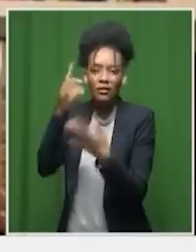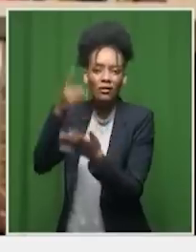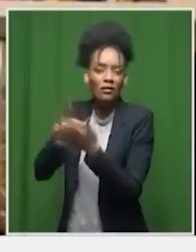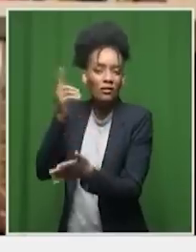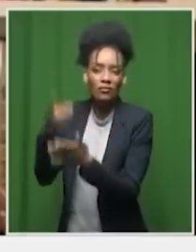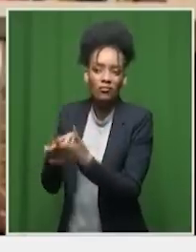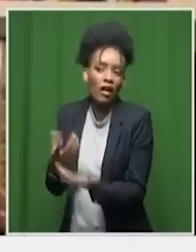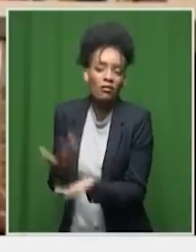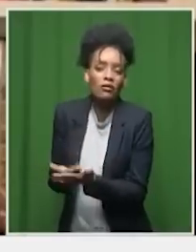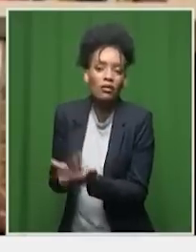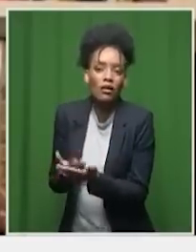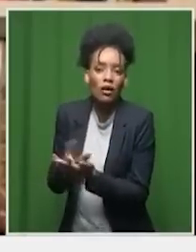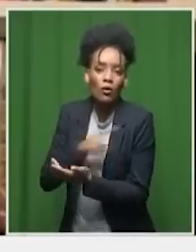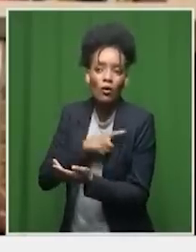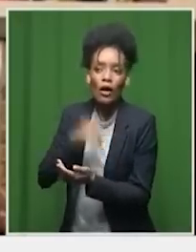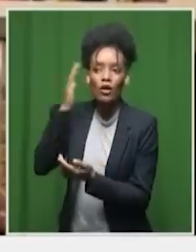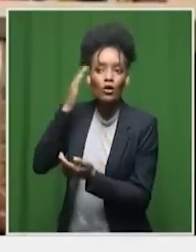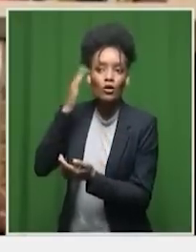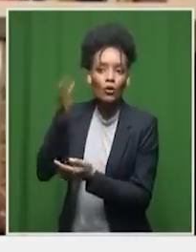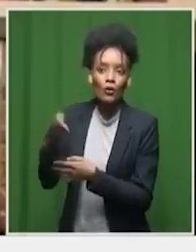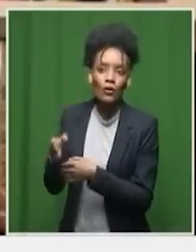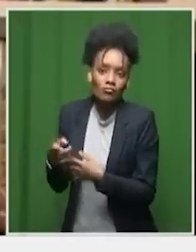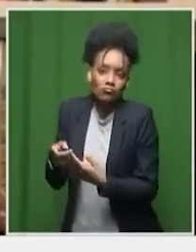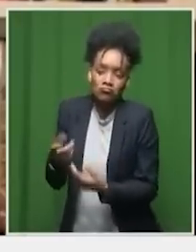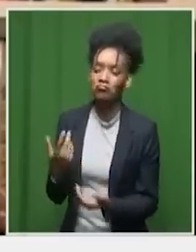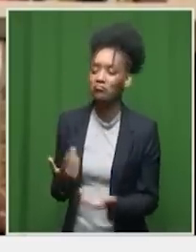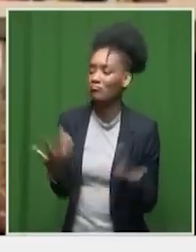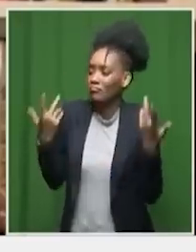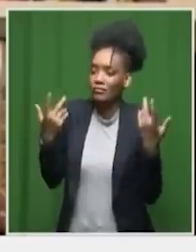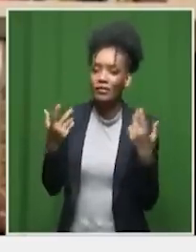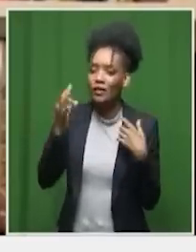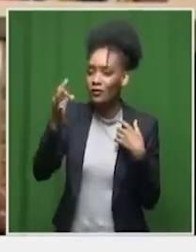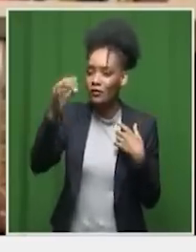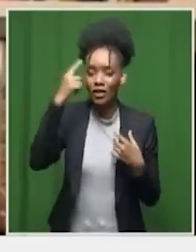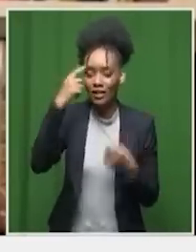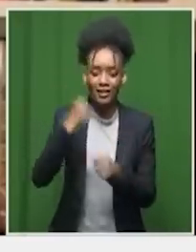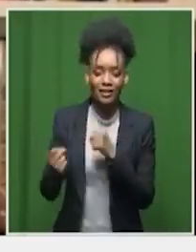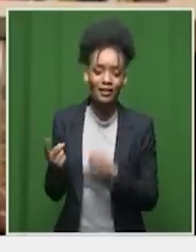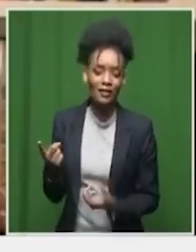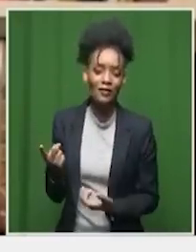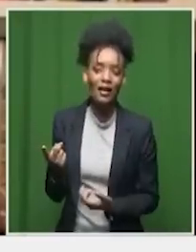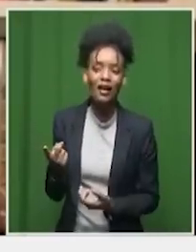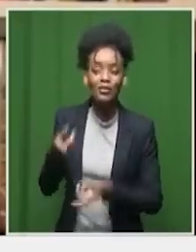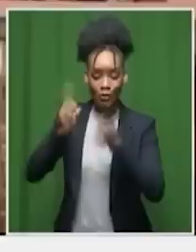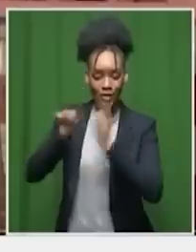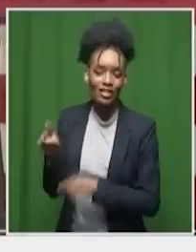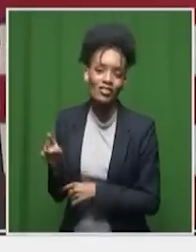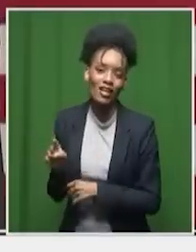dangerous. He could say, I'm going to be gone anyway, so I'm going to throw those nuclear bombs